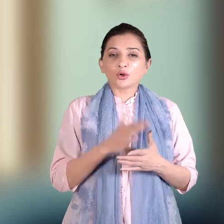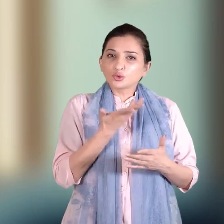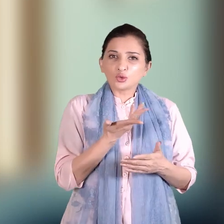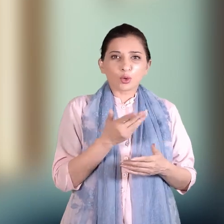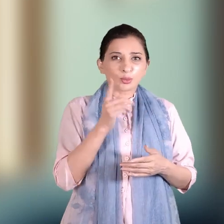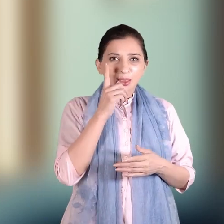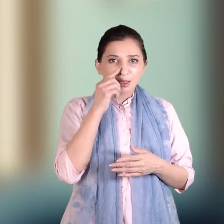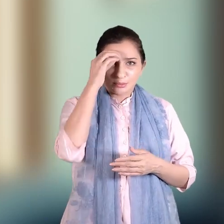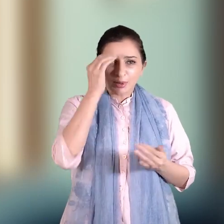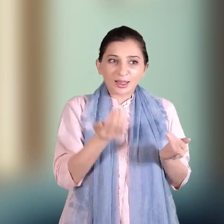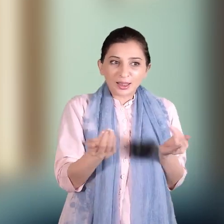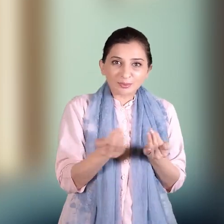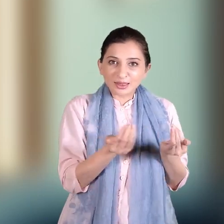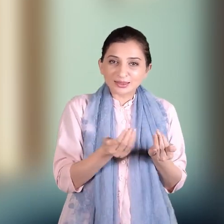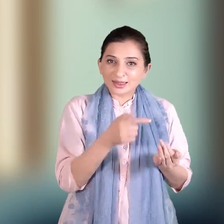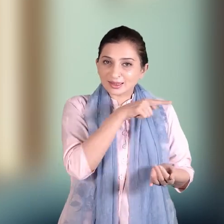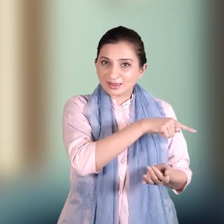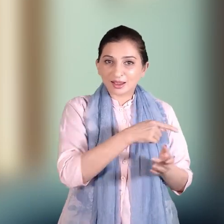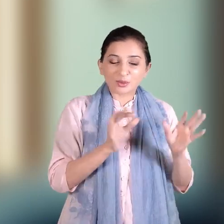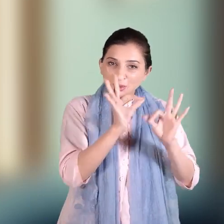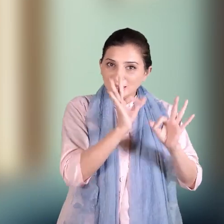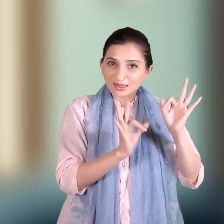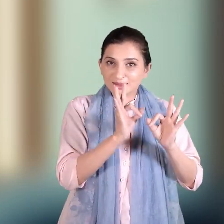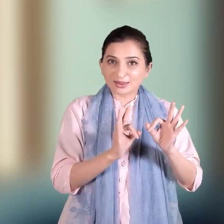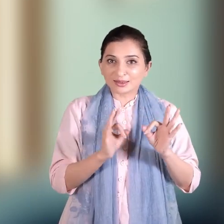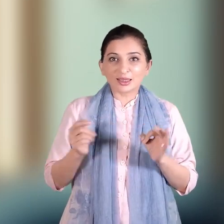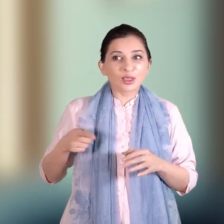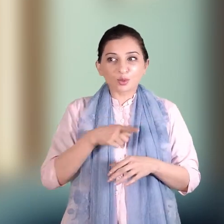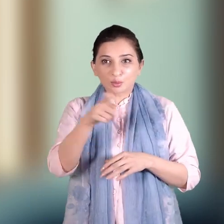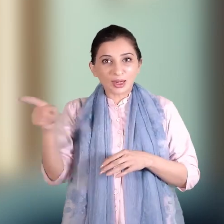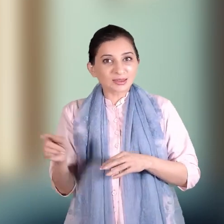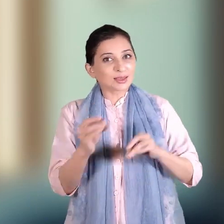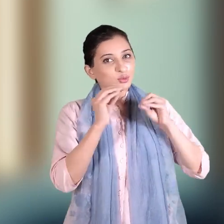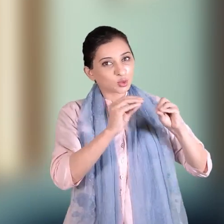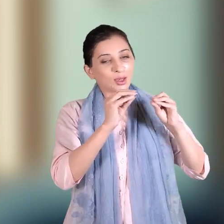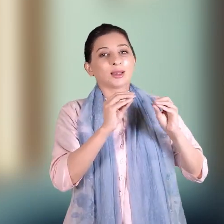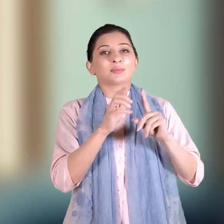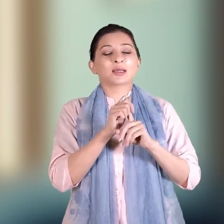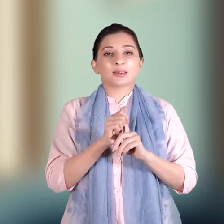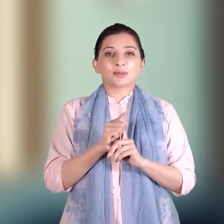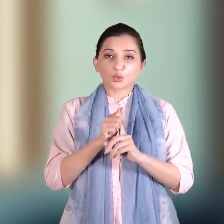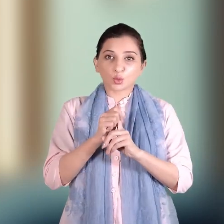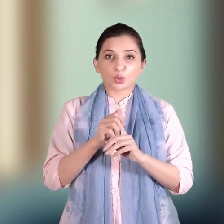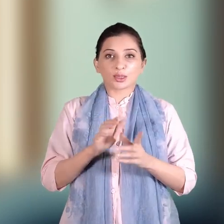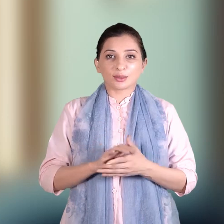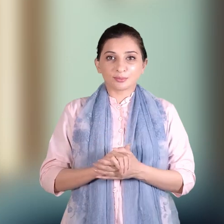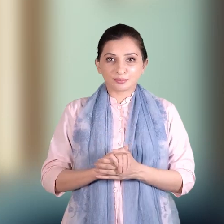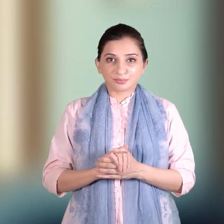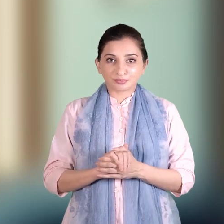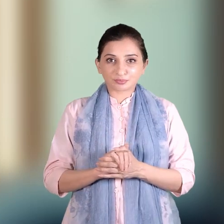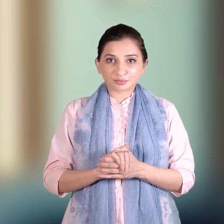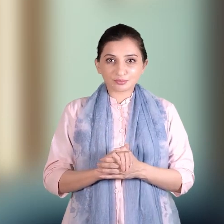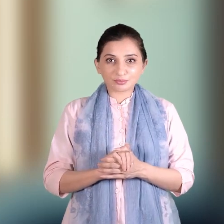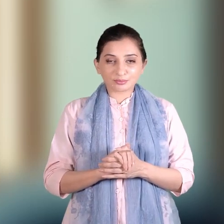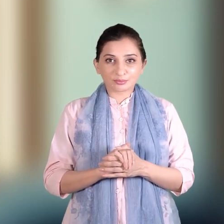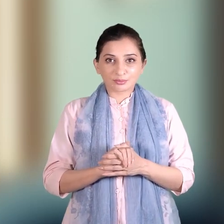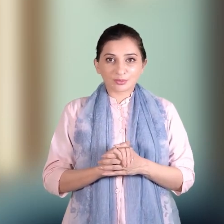feeling all these difficult emotions, all these overwhelming emotions. So it's important to give them